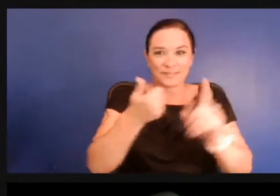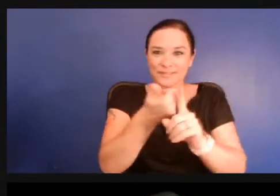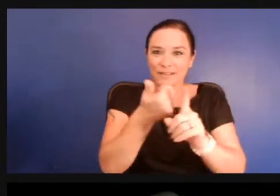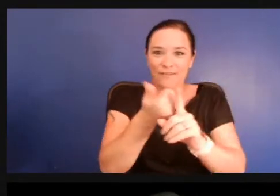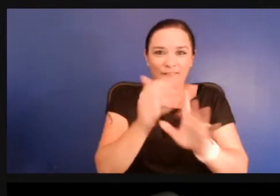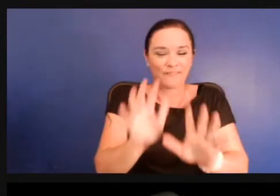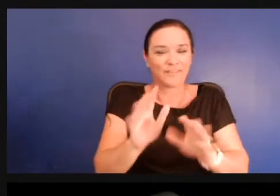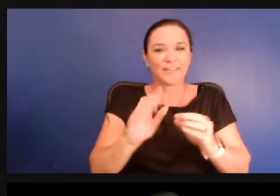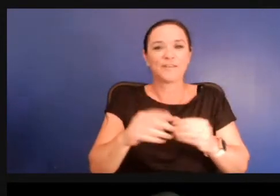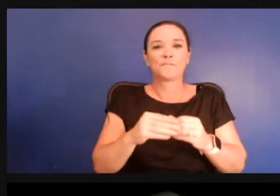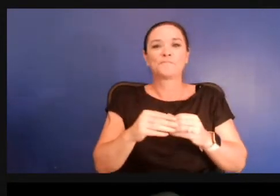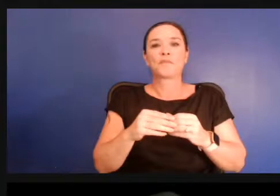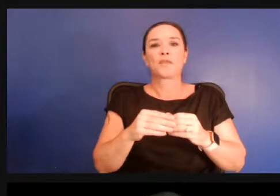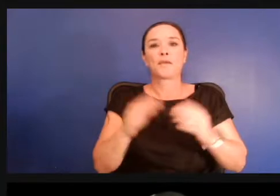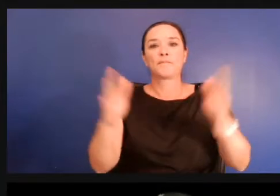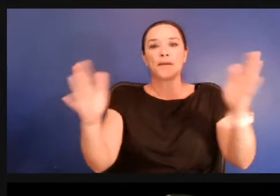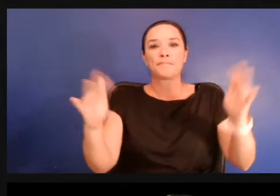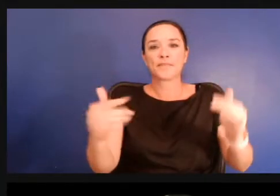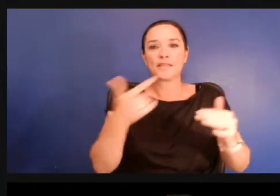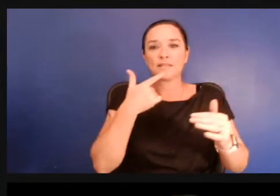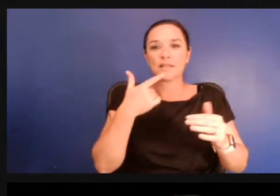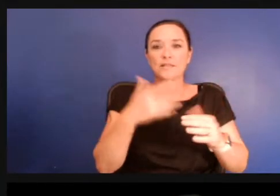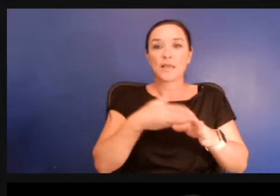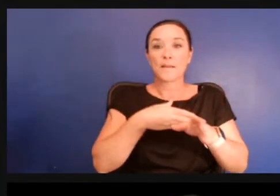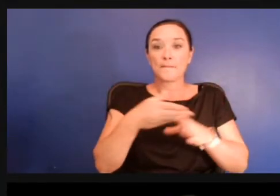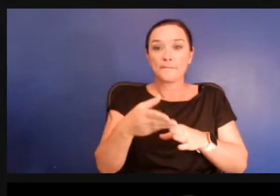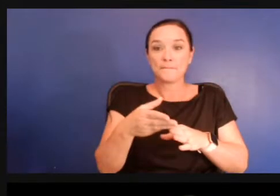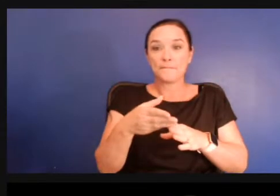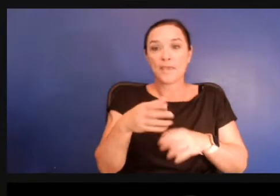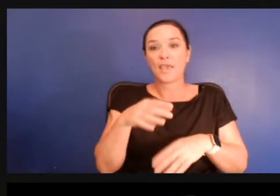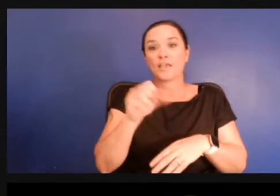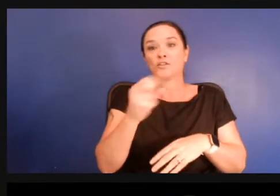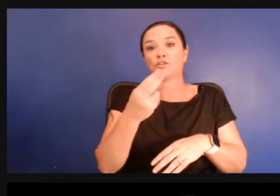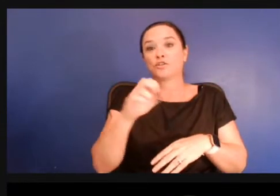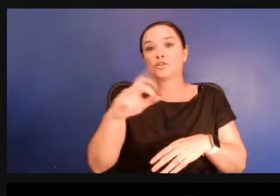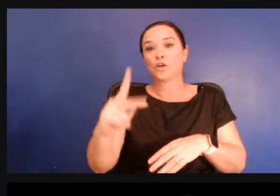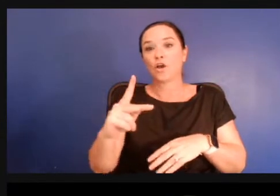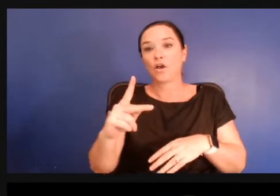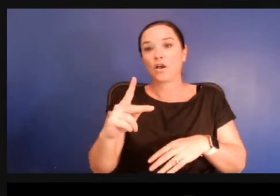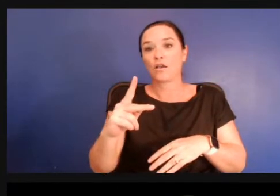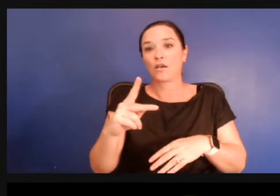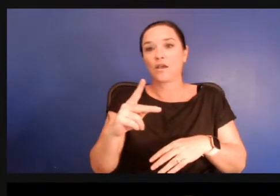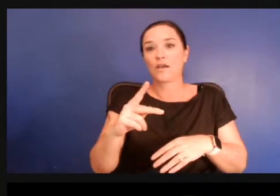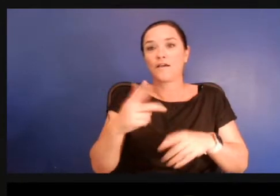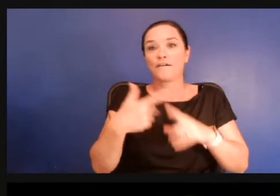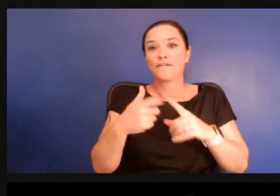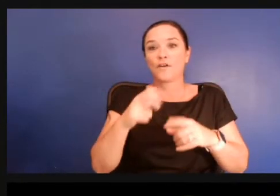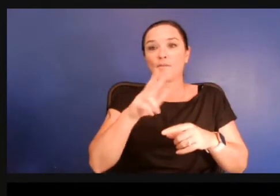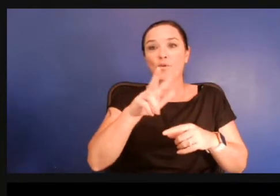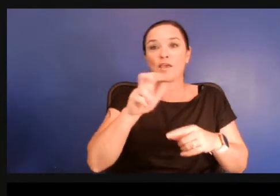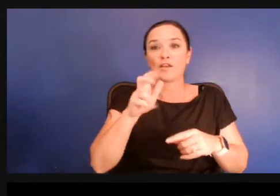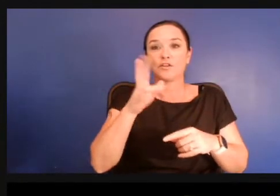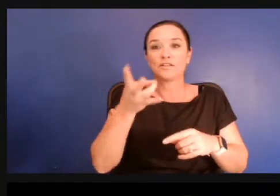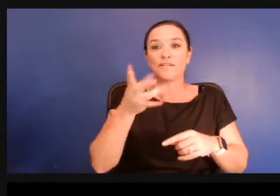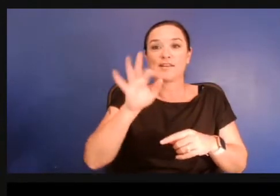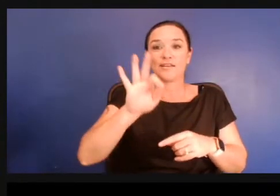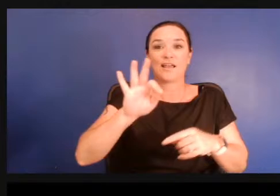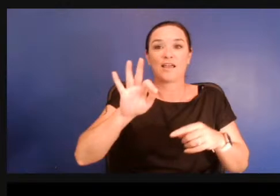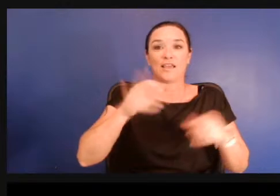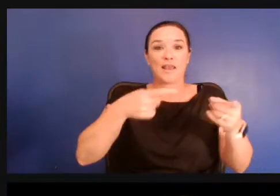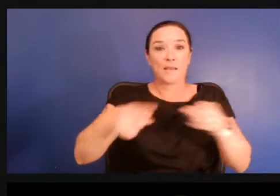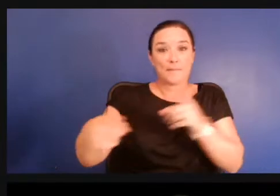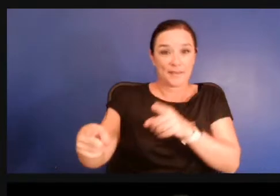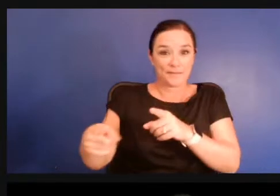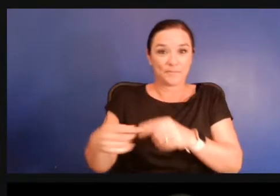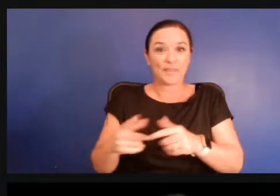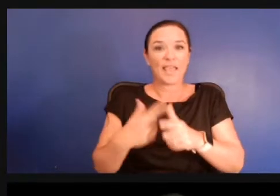note here this was a main shock of the sequence of 379 events. And they add this tectonic summary here. And this is what I